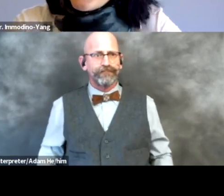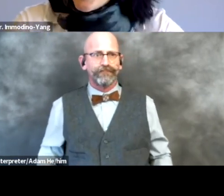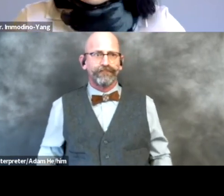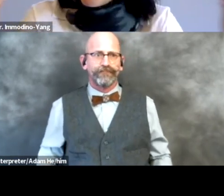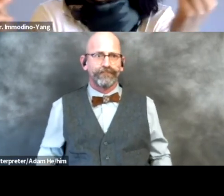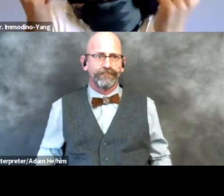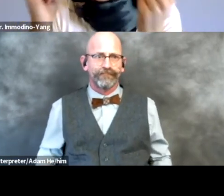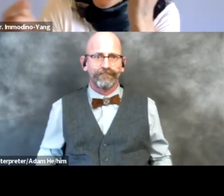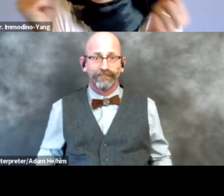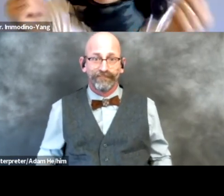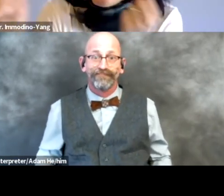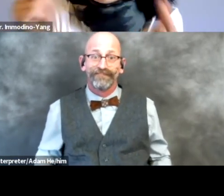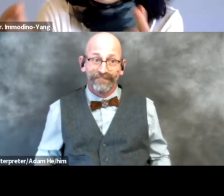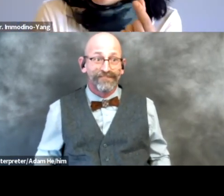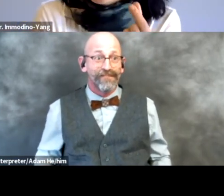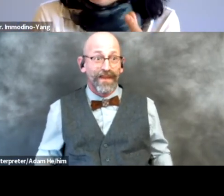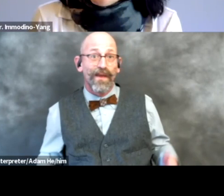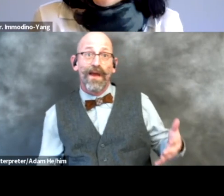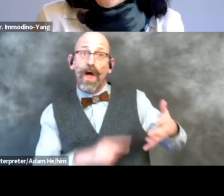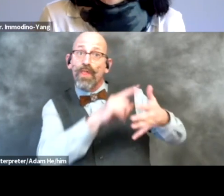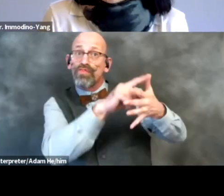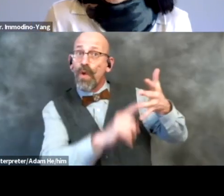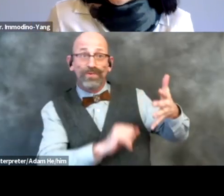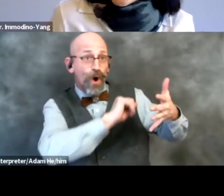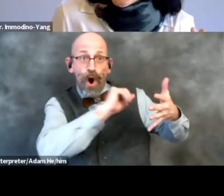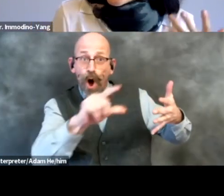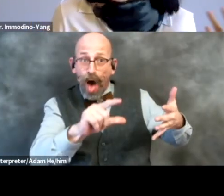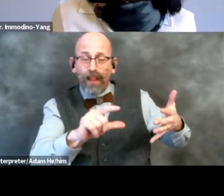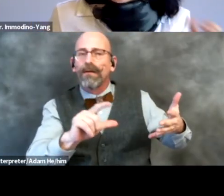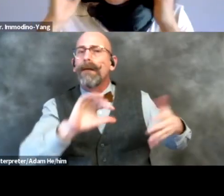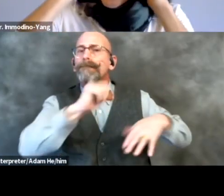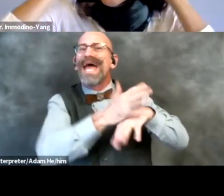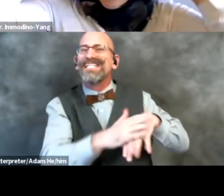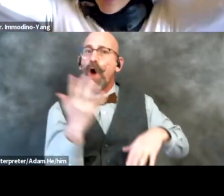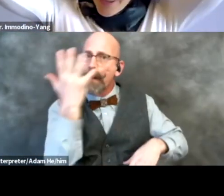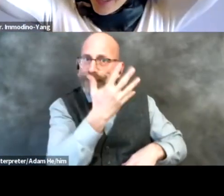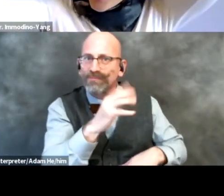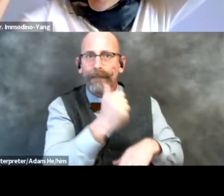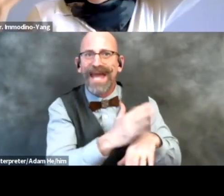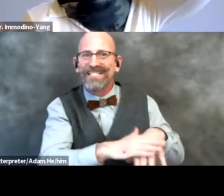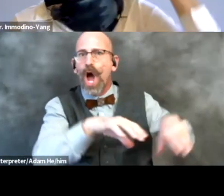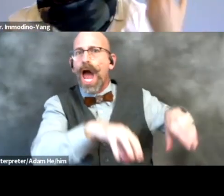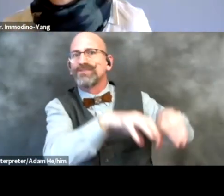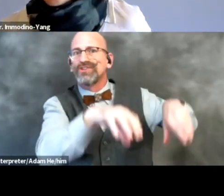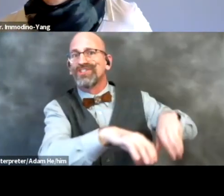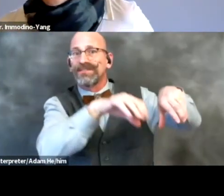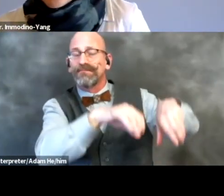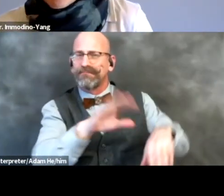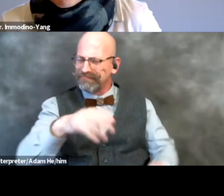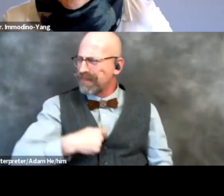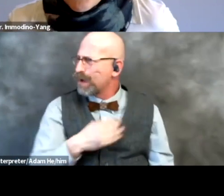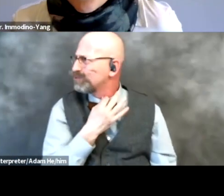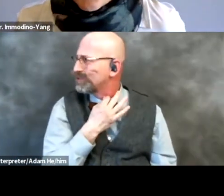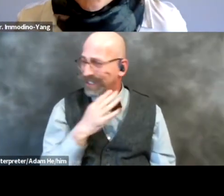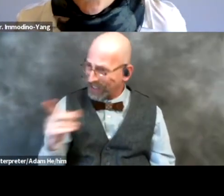All very appearance and action oriented, right? I always wonder why, if they think a scientist doesn't